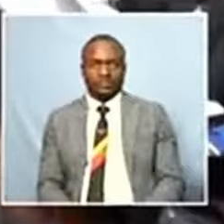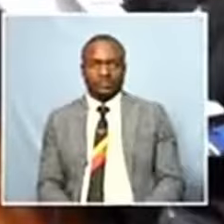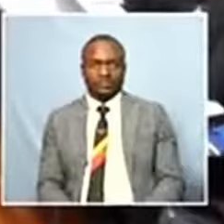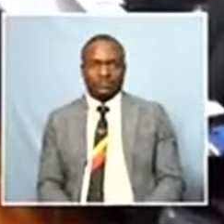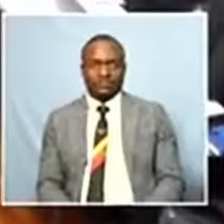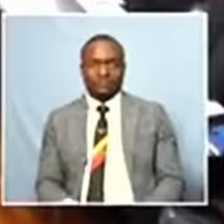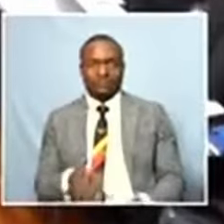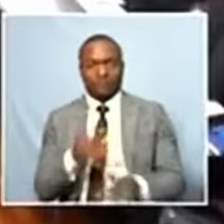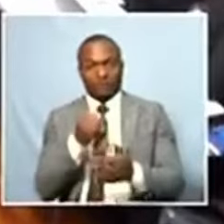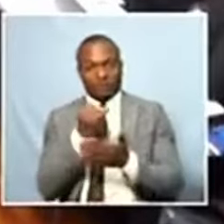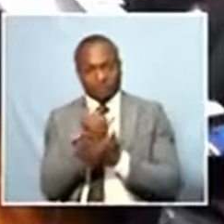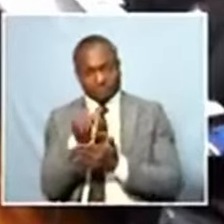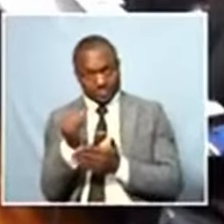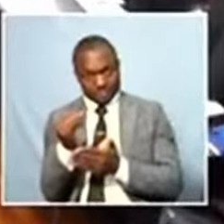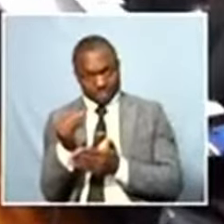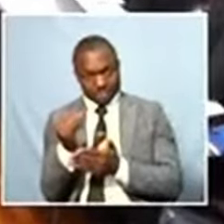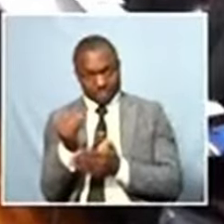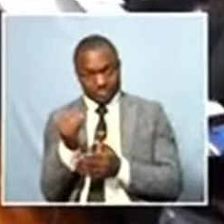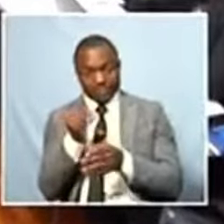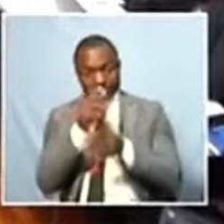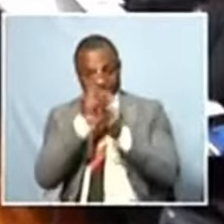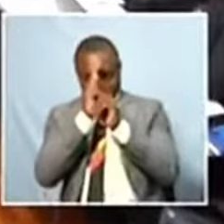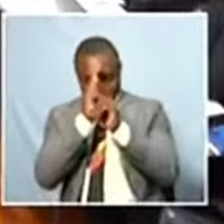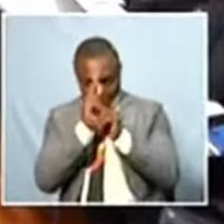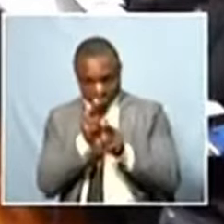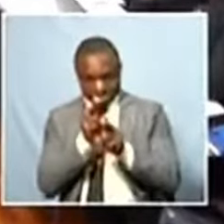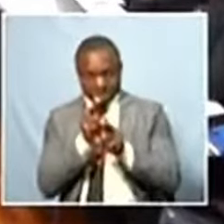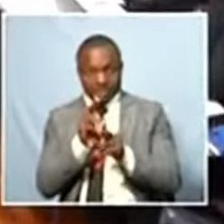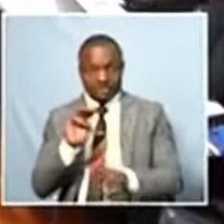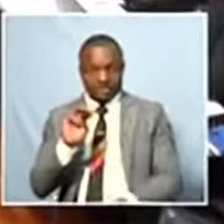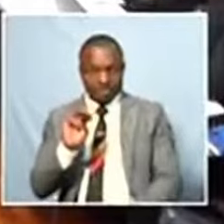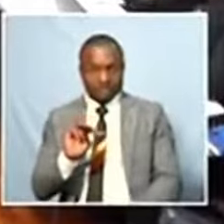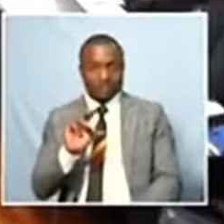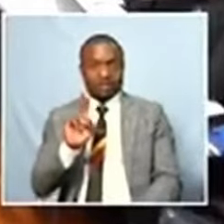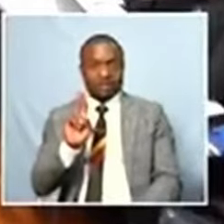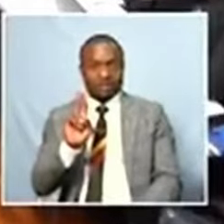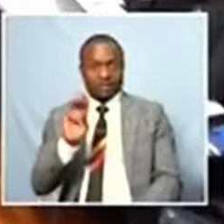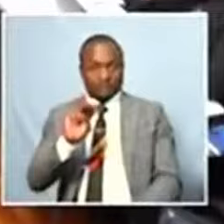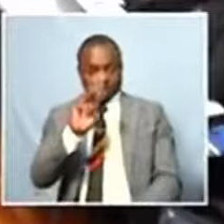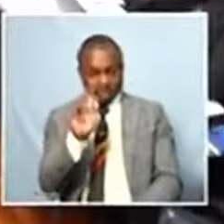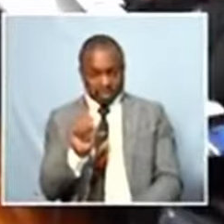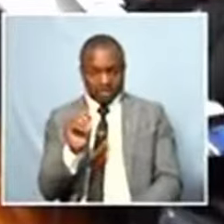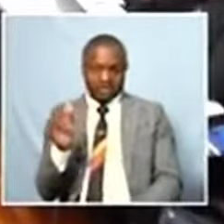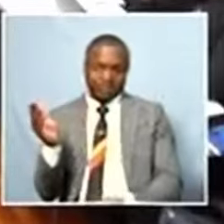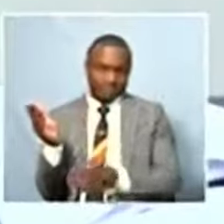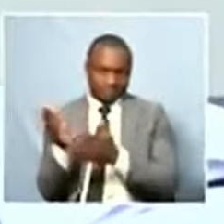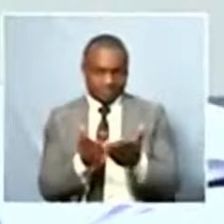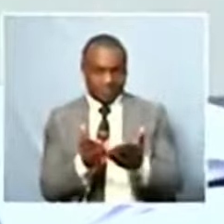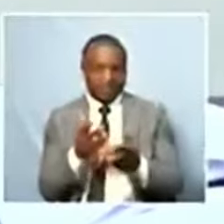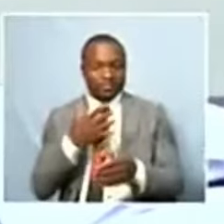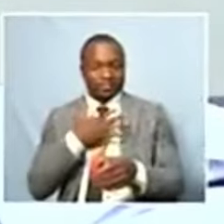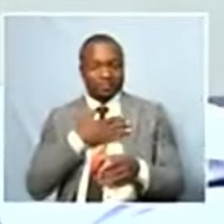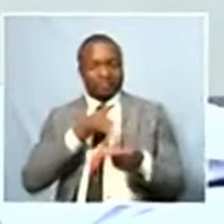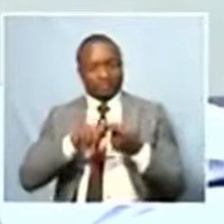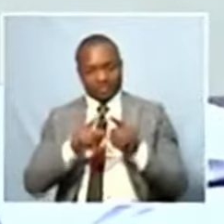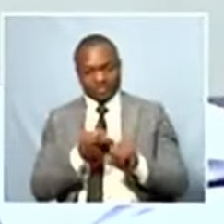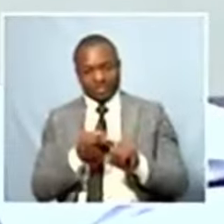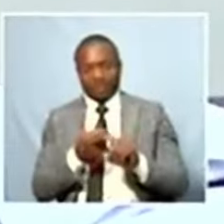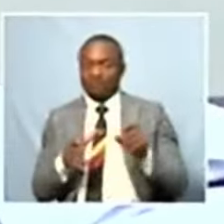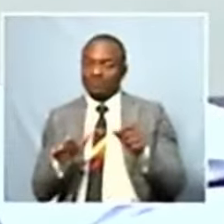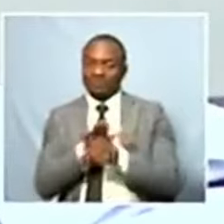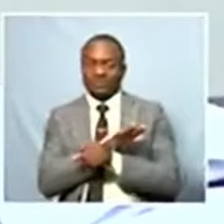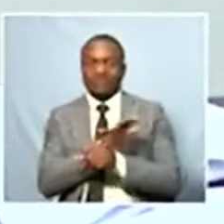on the issues Honorable Mumba has raised, my colleagues has